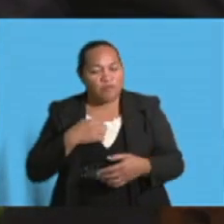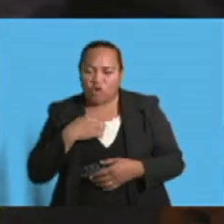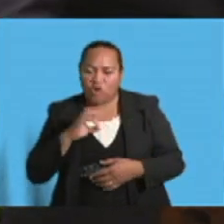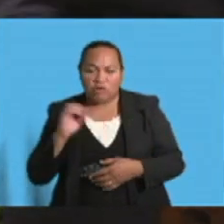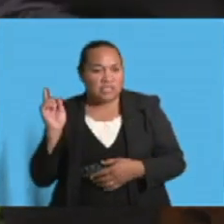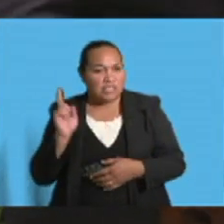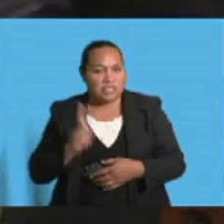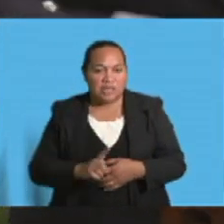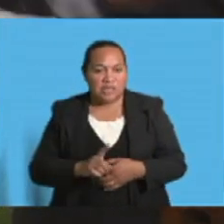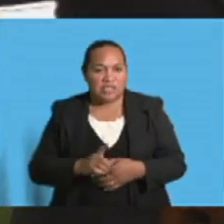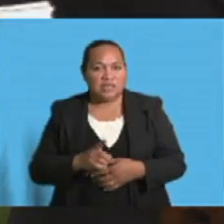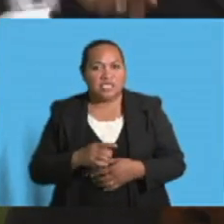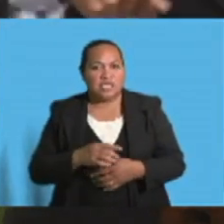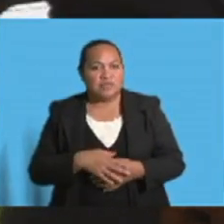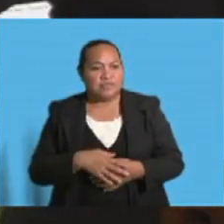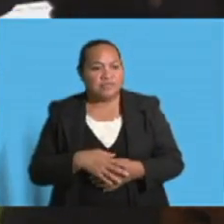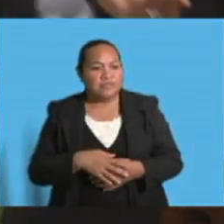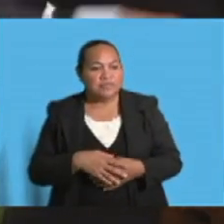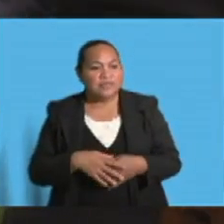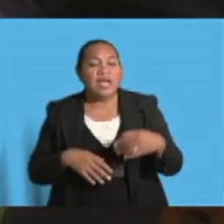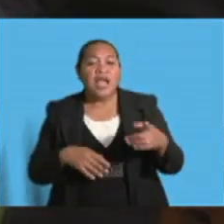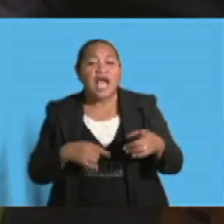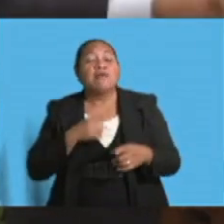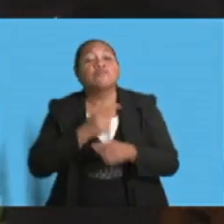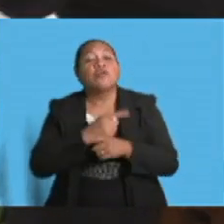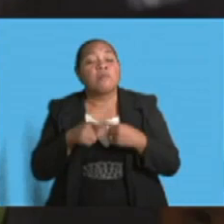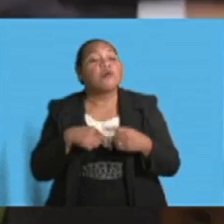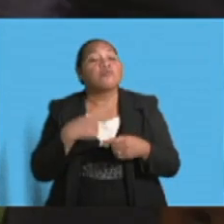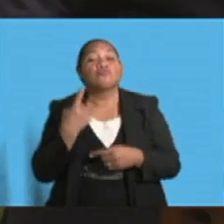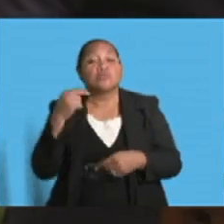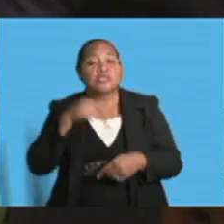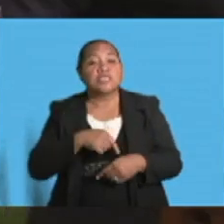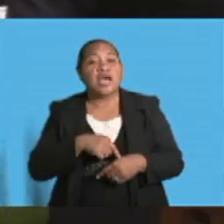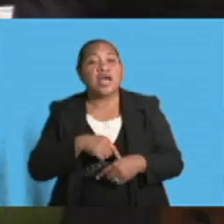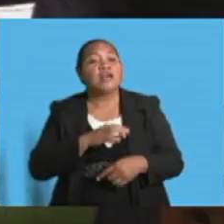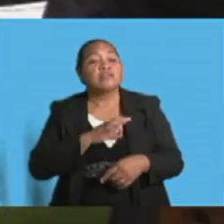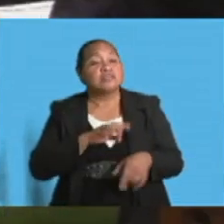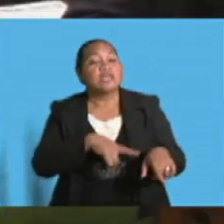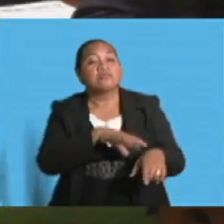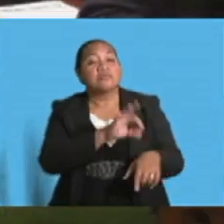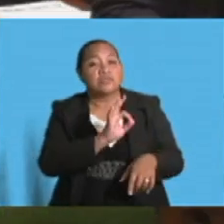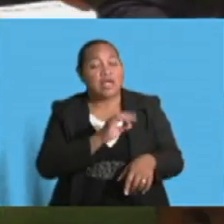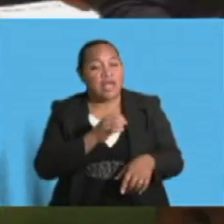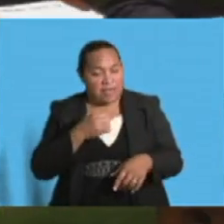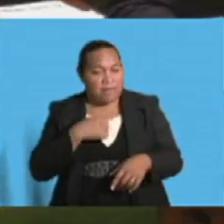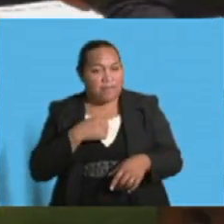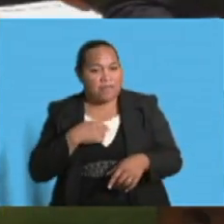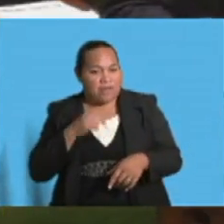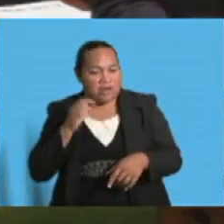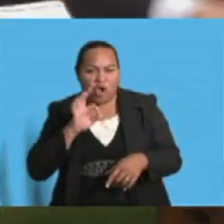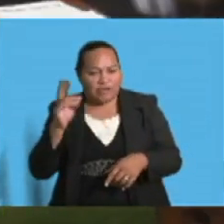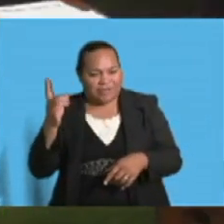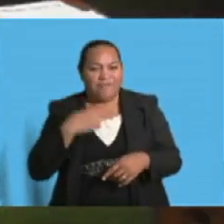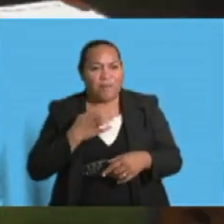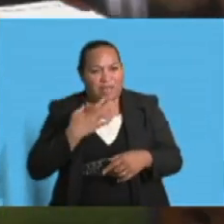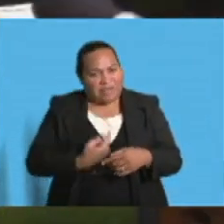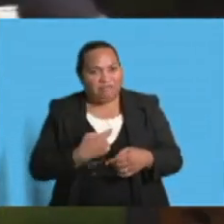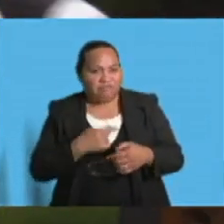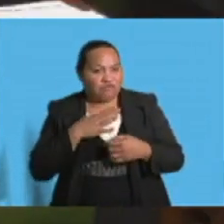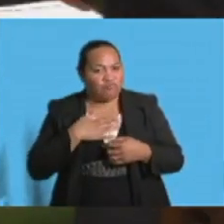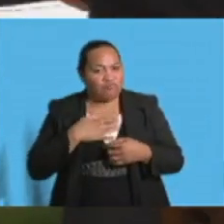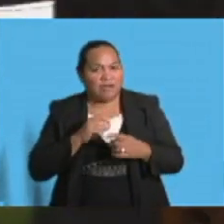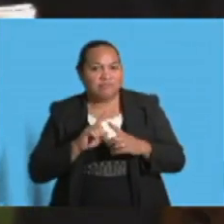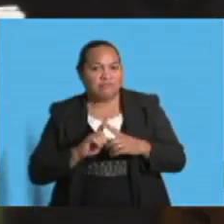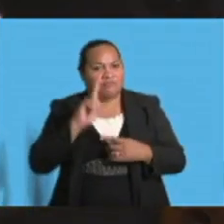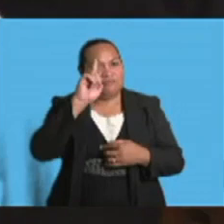Speaker. Yeah, they're not here. I'm talking about people who are here. Madam Speaker, we're not here to further our personal agenda, nor some racial agenda,